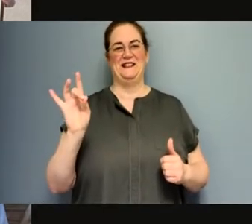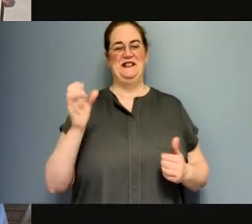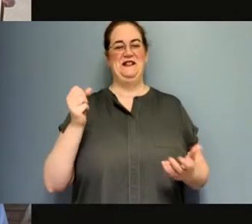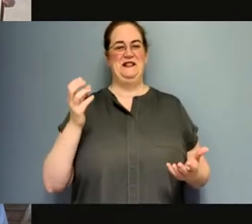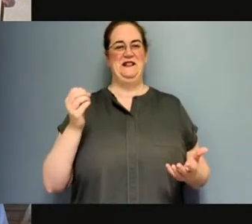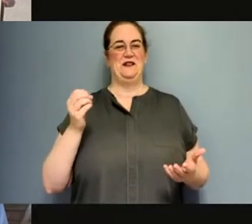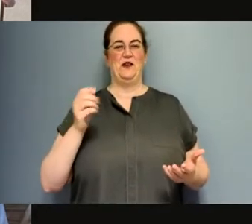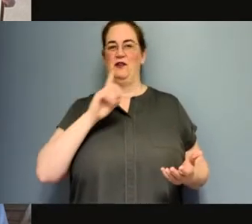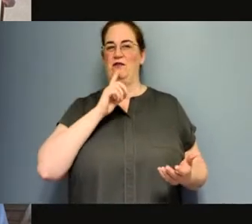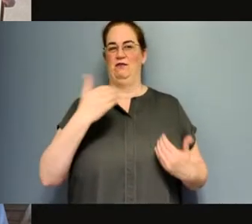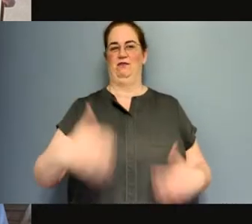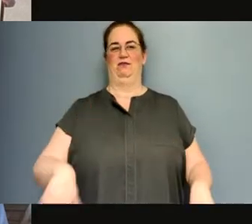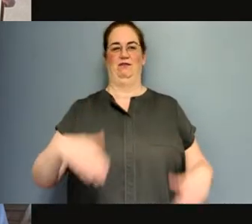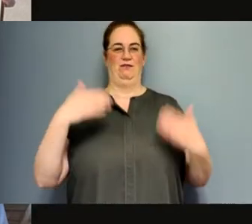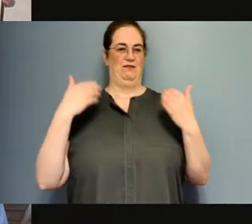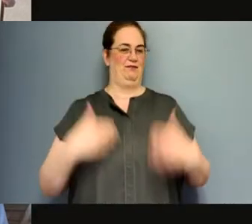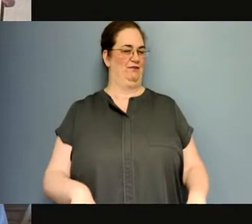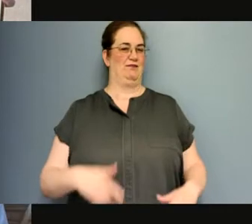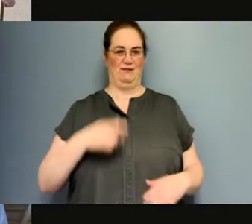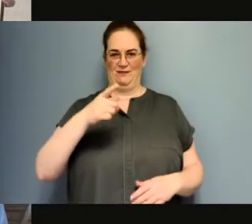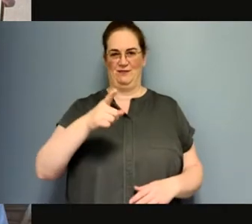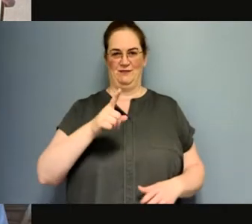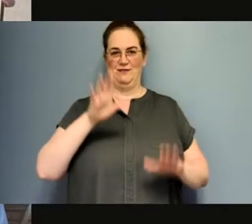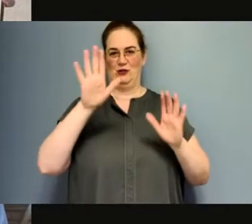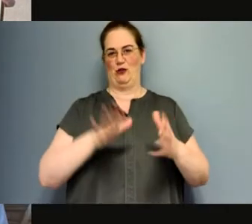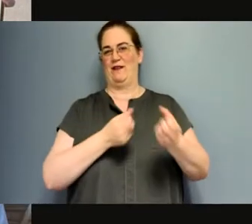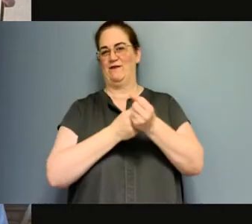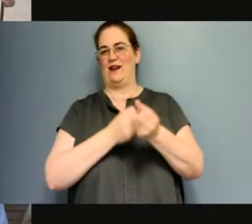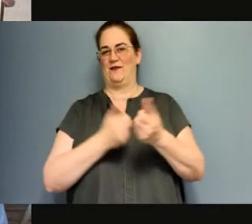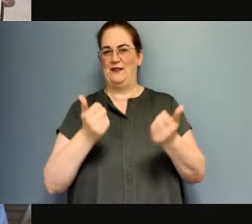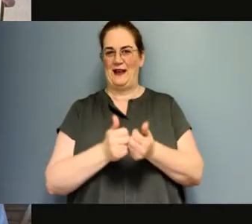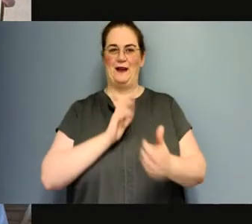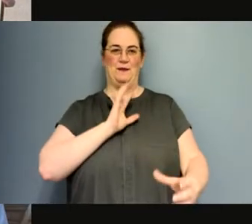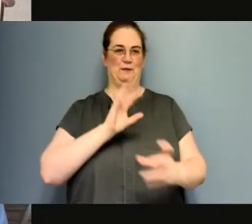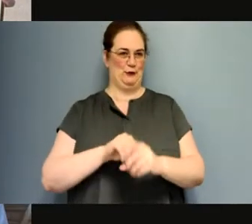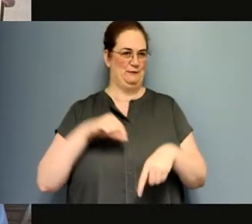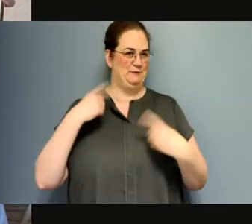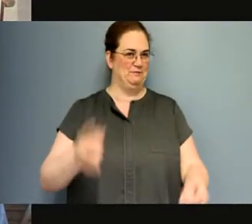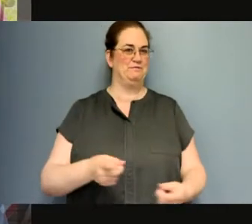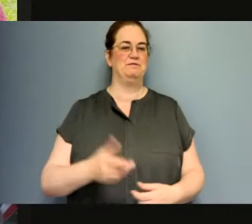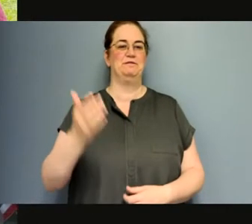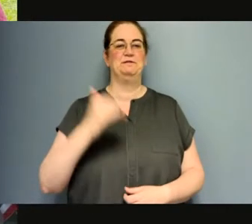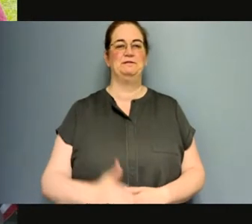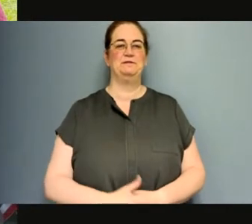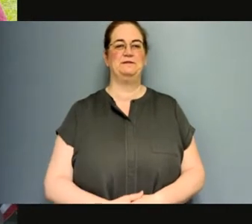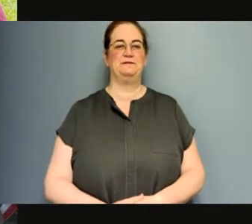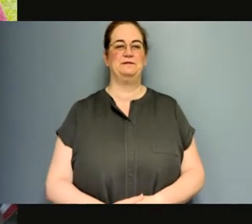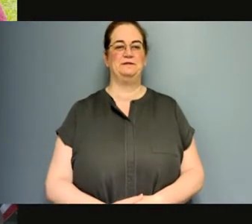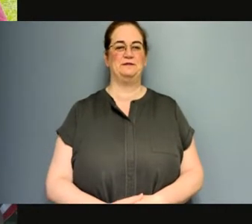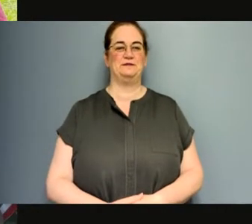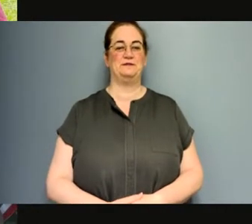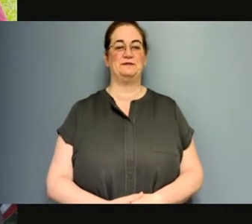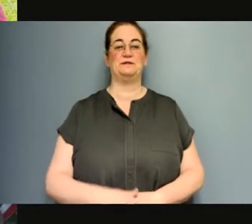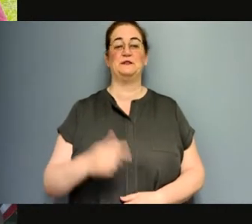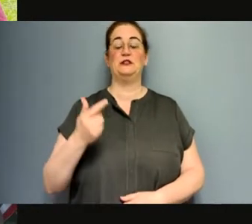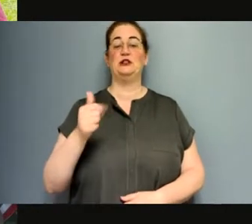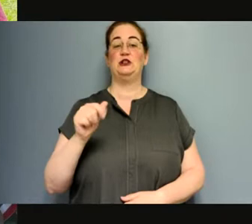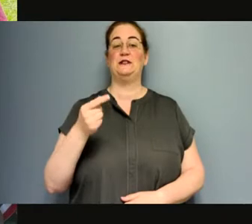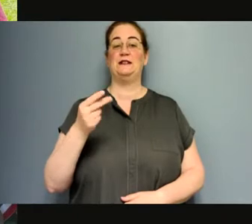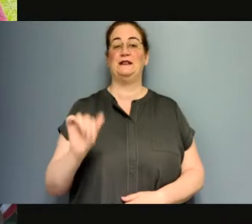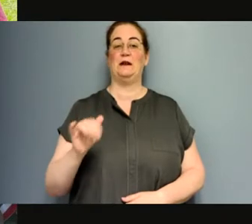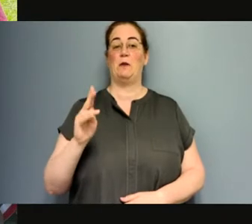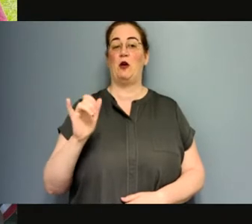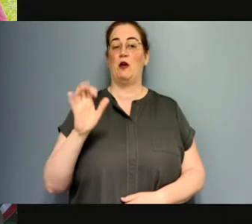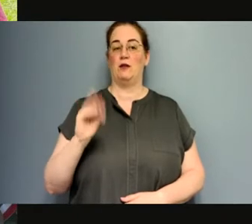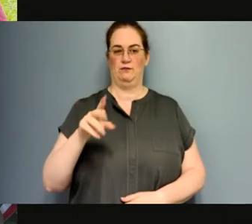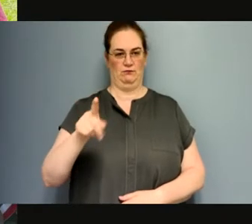1998. So it's really remarkable. He's a great fan of the games and a participant. Next. This is Jeannie Barney.